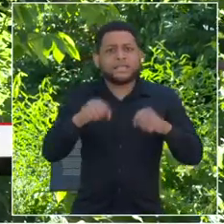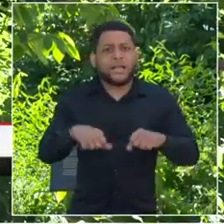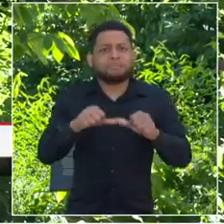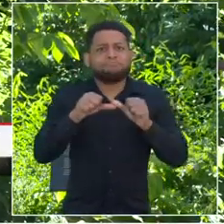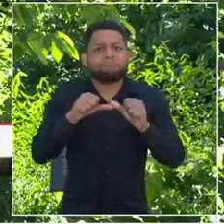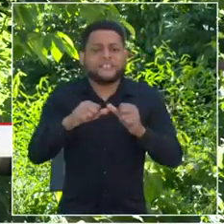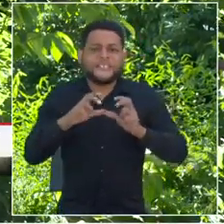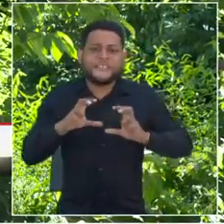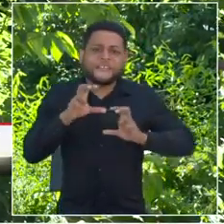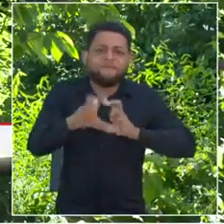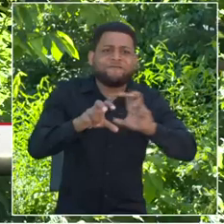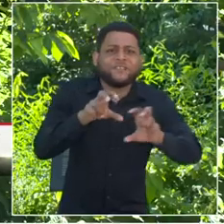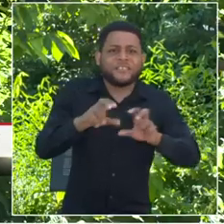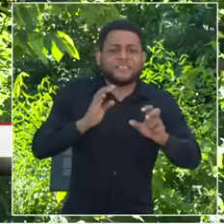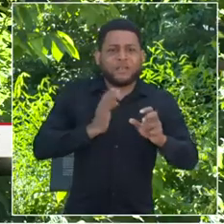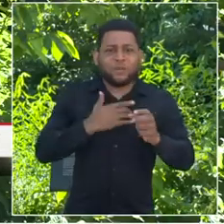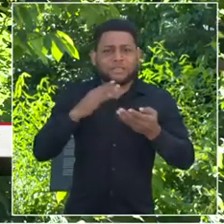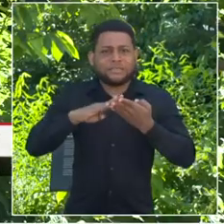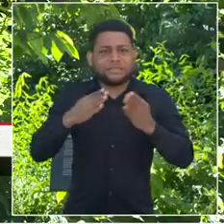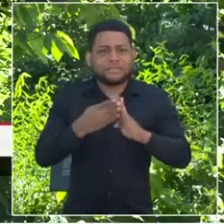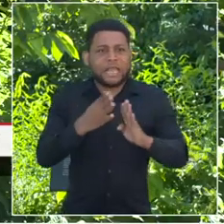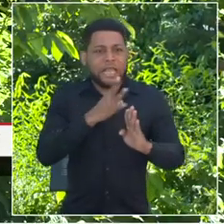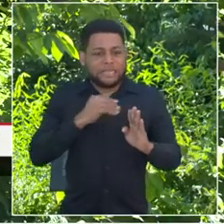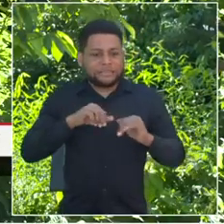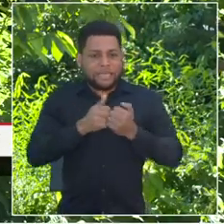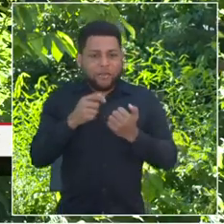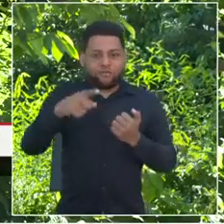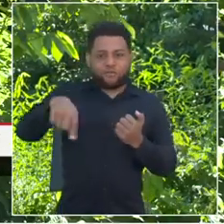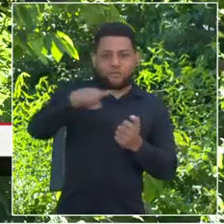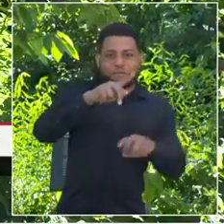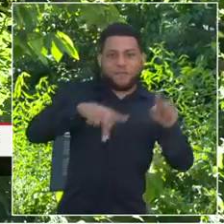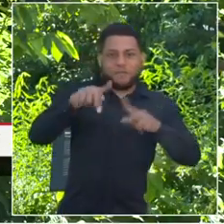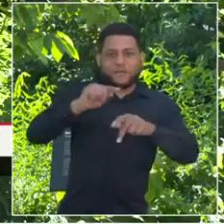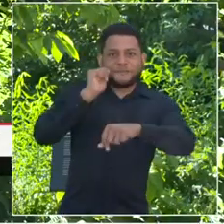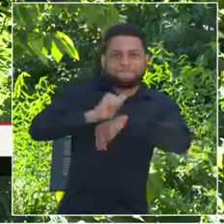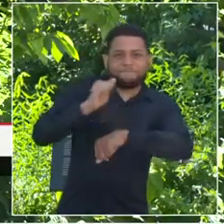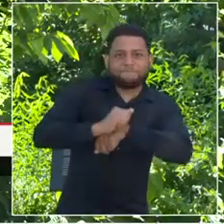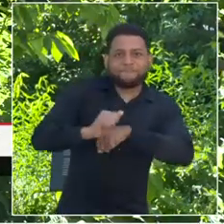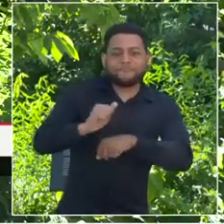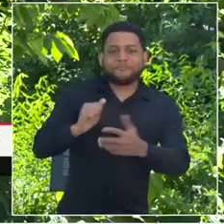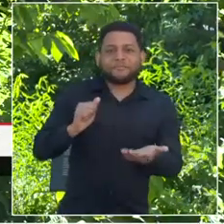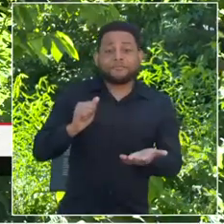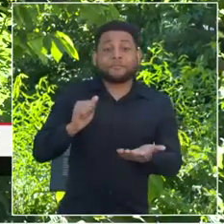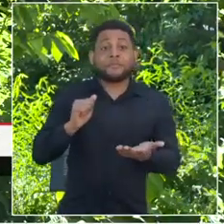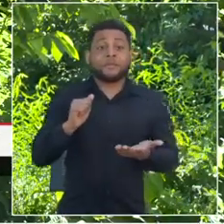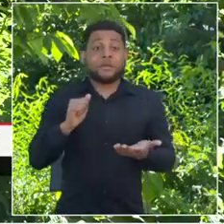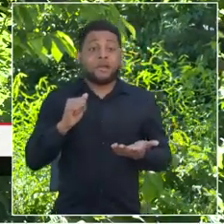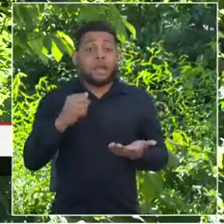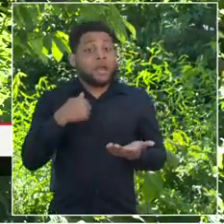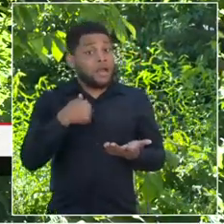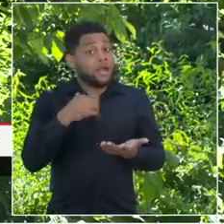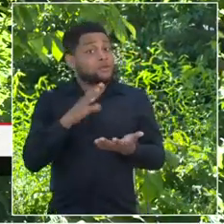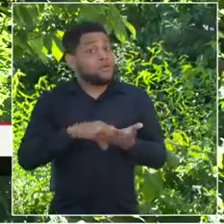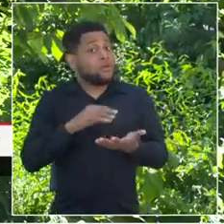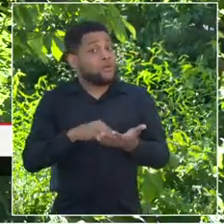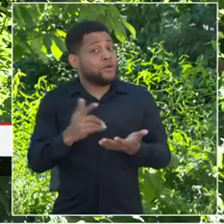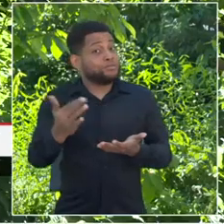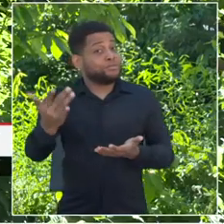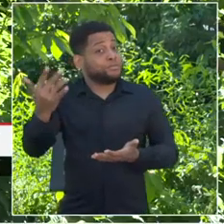and how people are employed. I learned this lesson a long time ago, that the